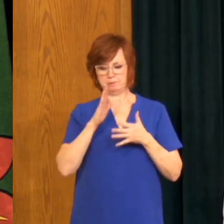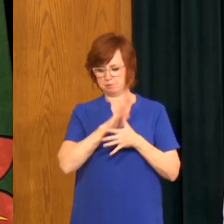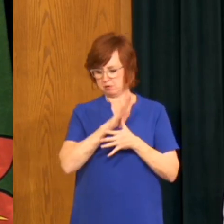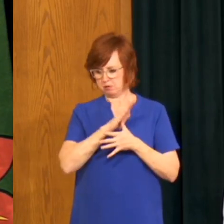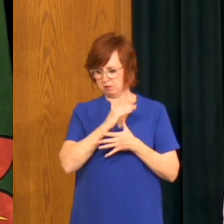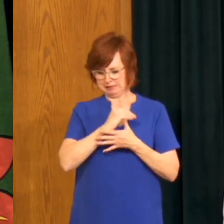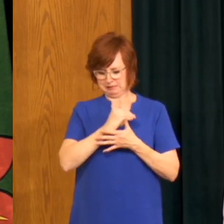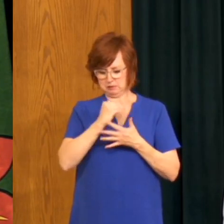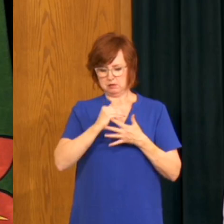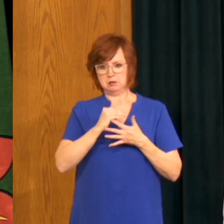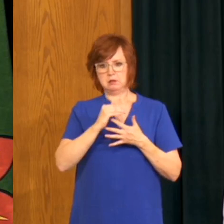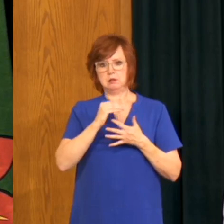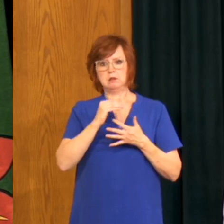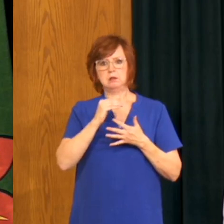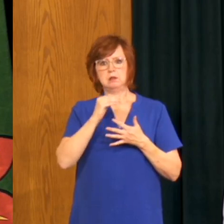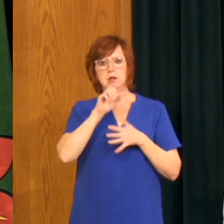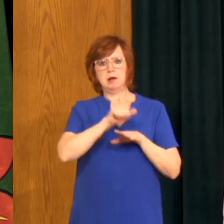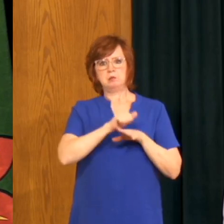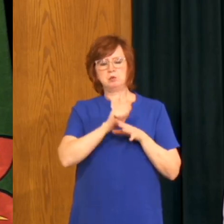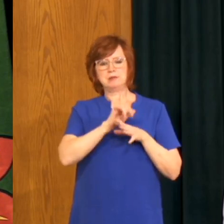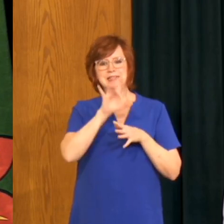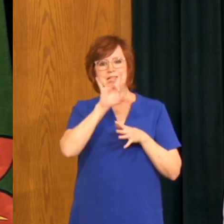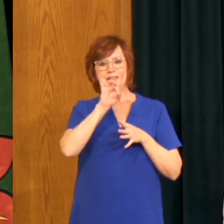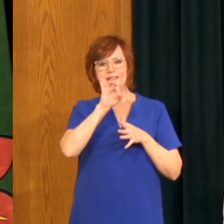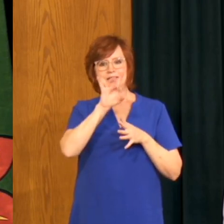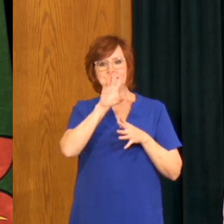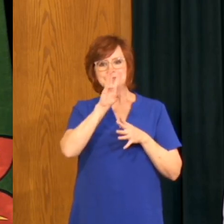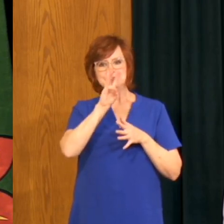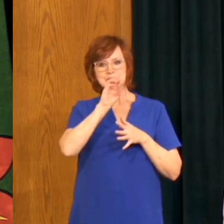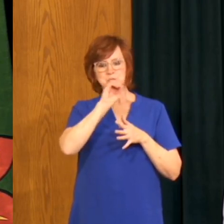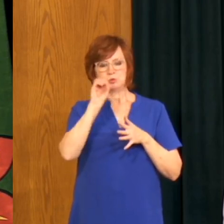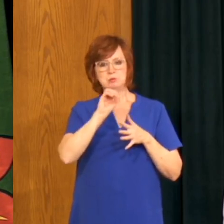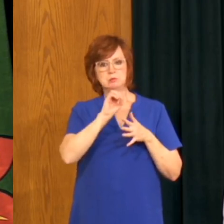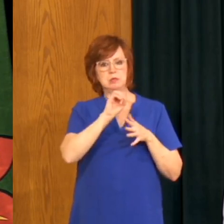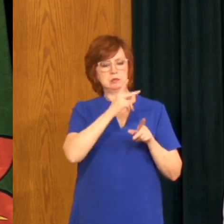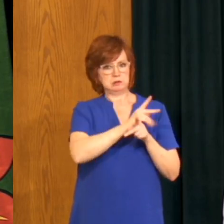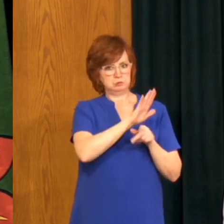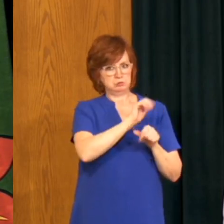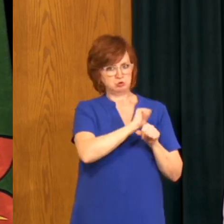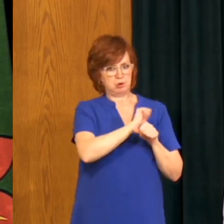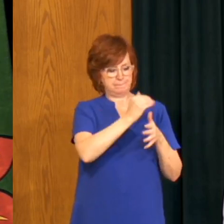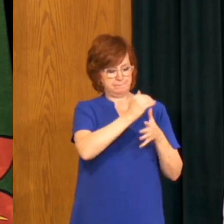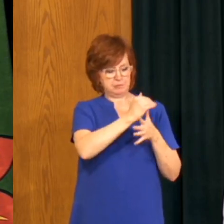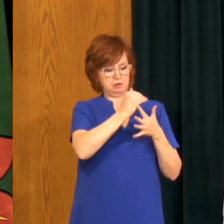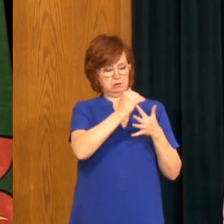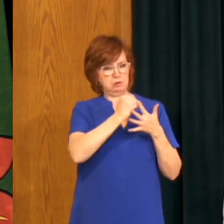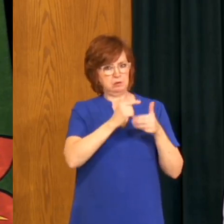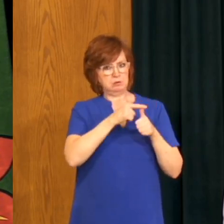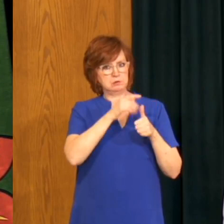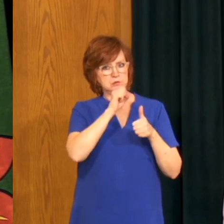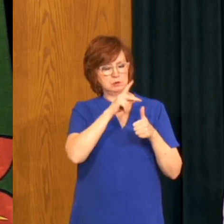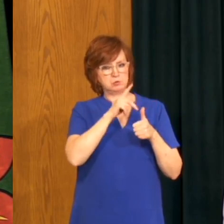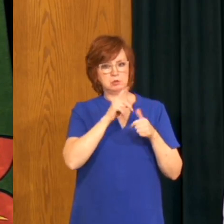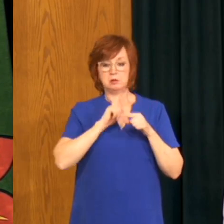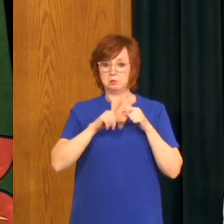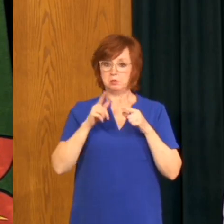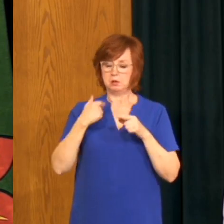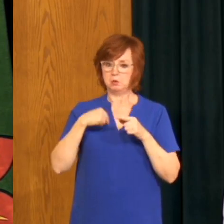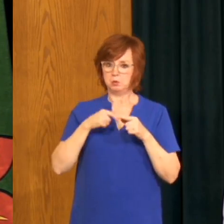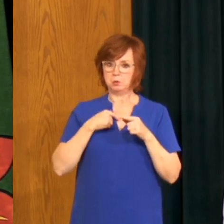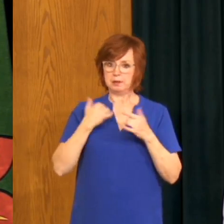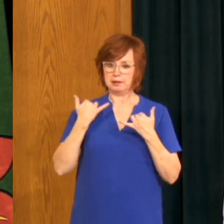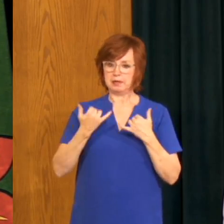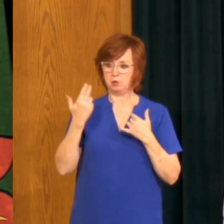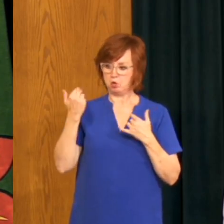closest was Alberta at 86% of their jobs remained. But then that being said, we have some work to do, and the first step in that work